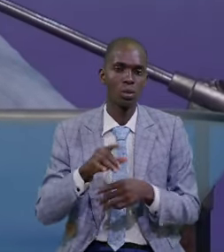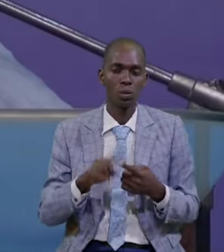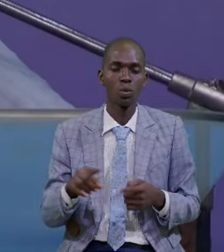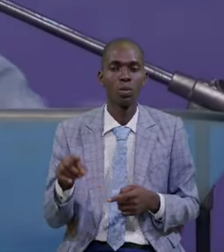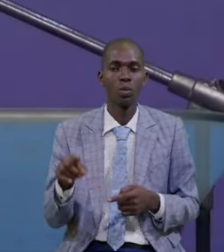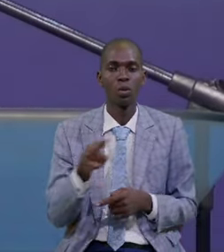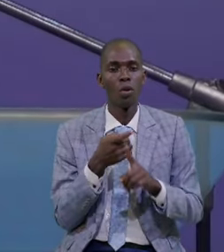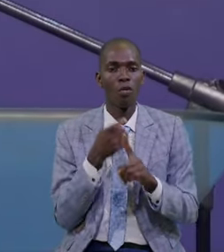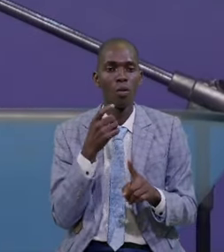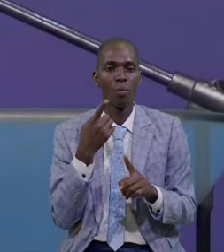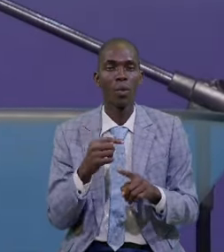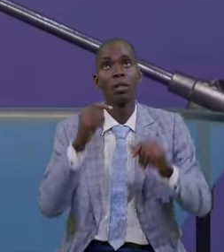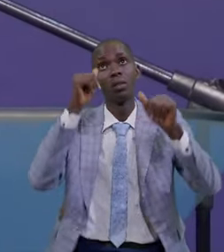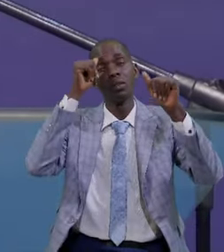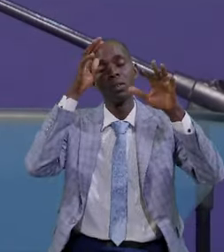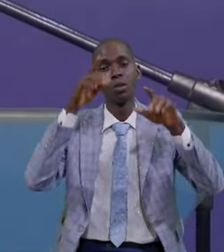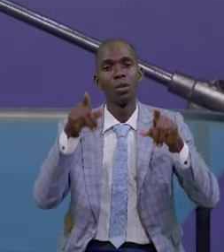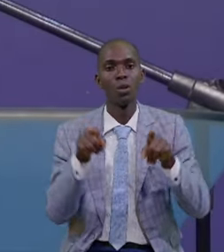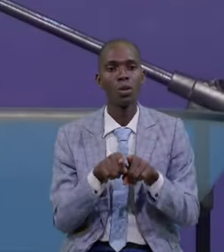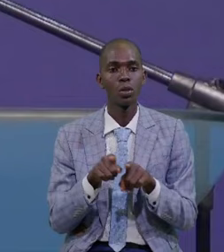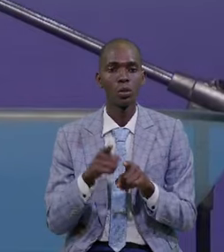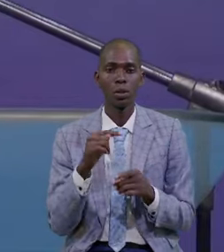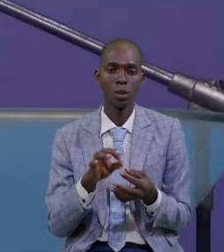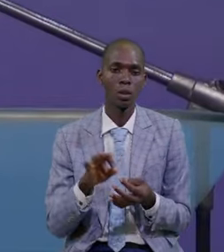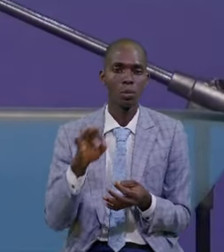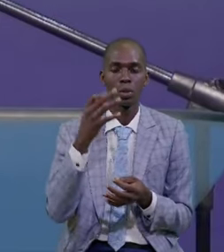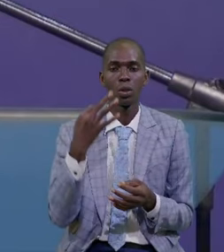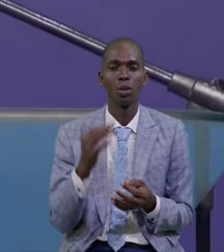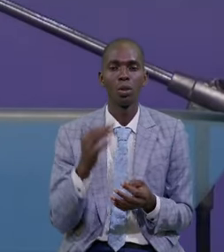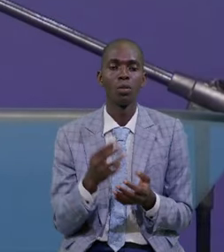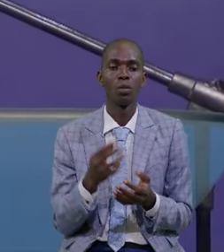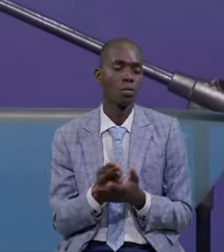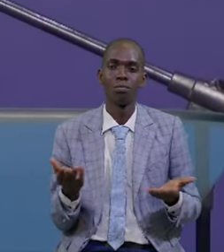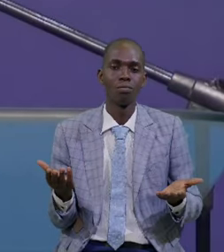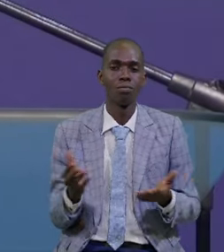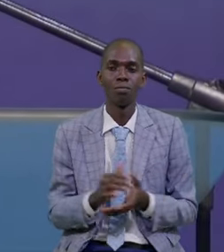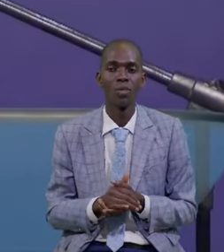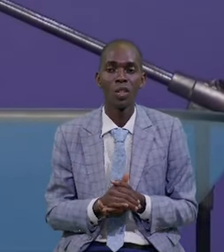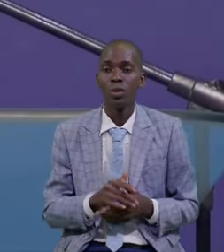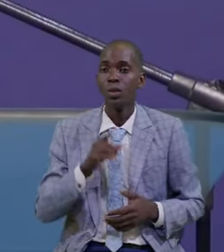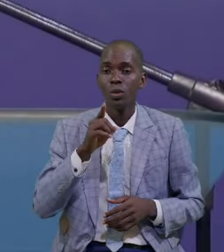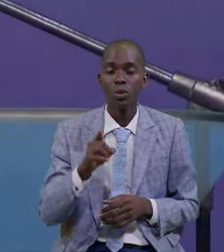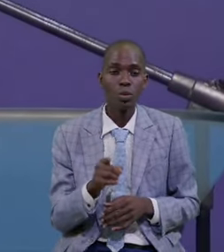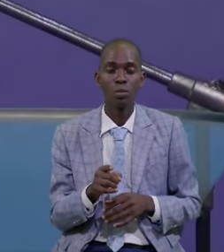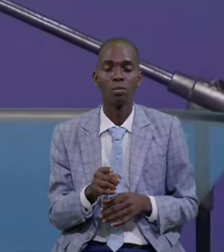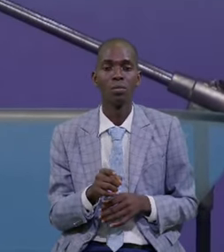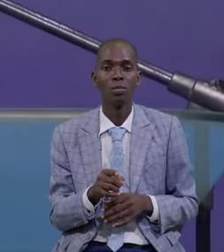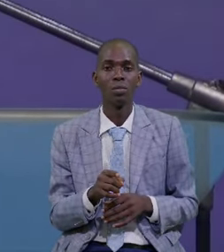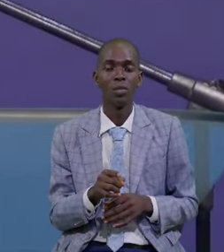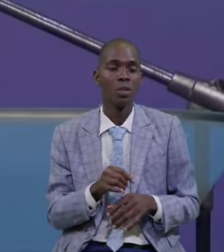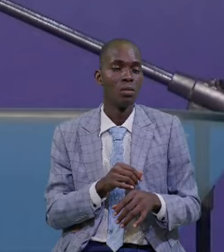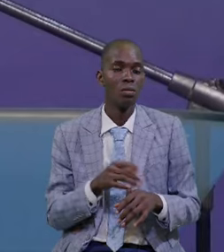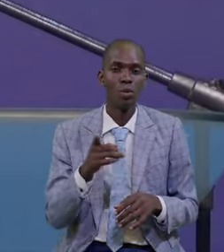the Father, even the Spirit of truth. Now, you do yourself a lot